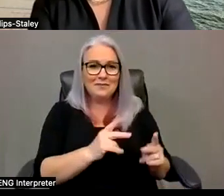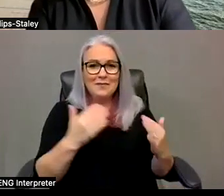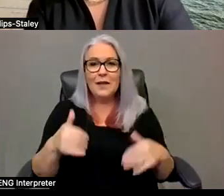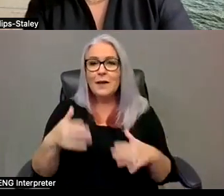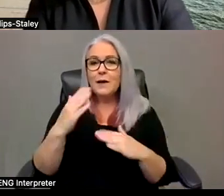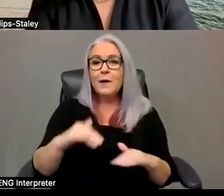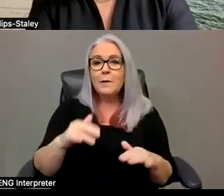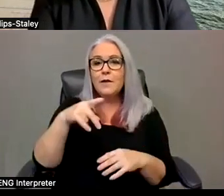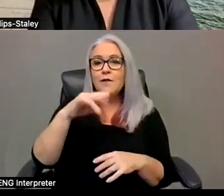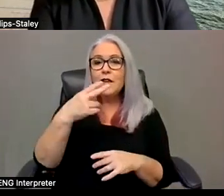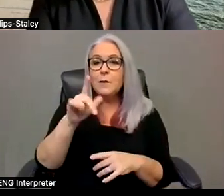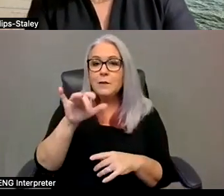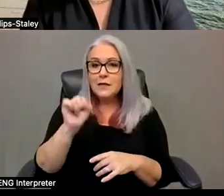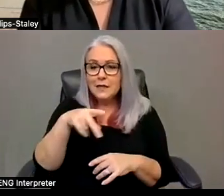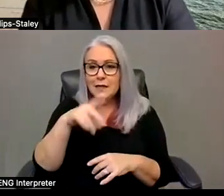Phillips-Staley.